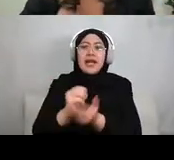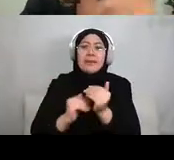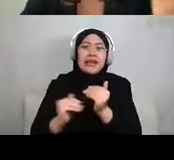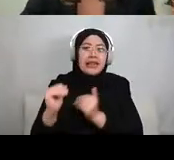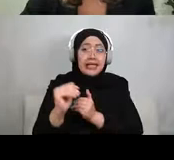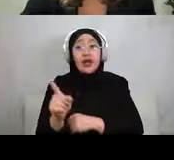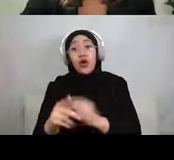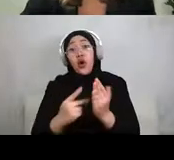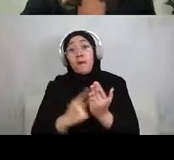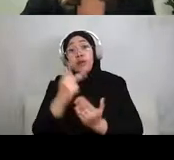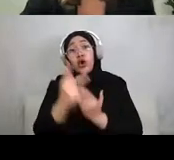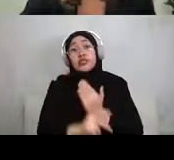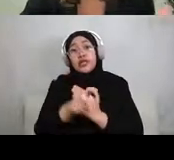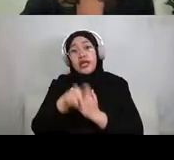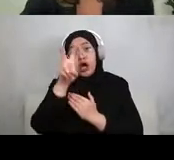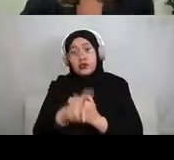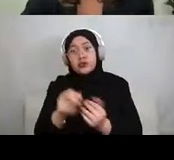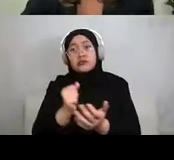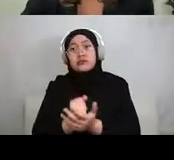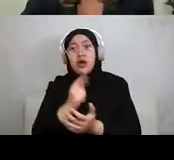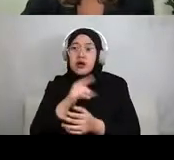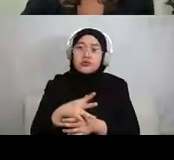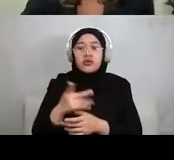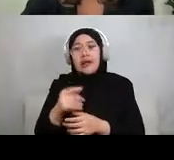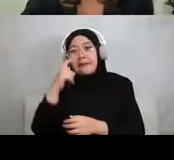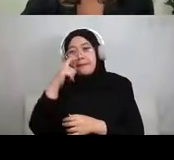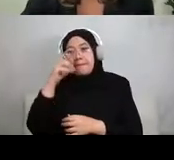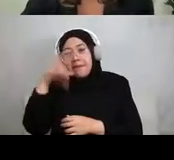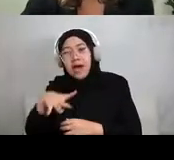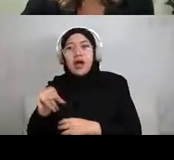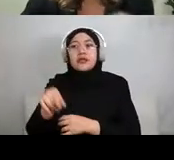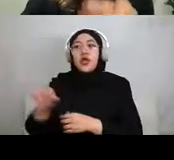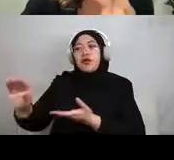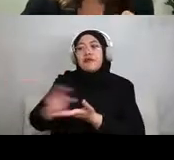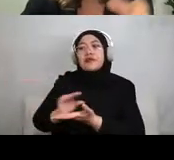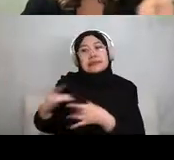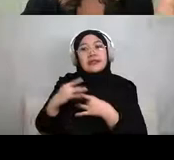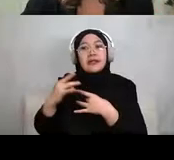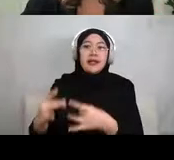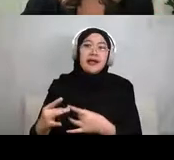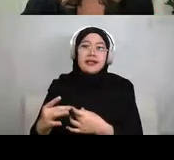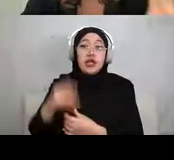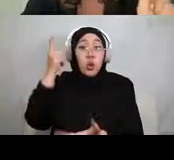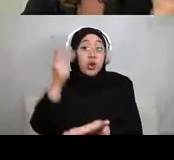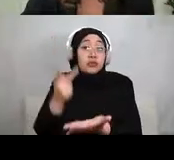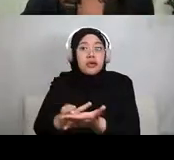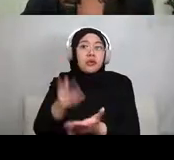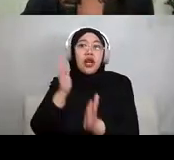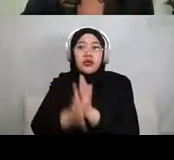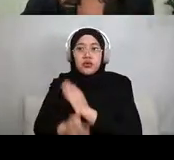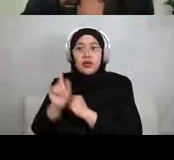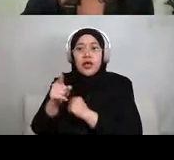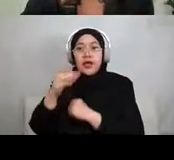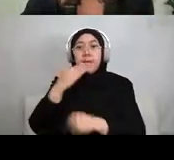and to attract more investors. So the contract can be directly from the asset owner to the municipality and